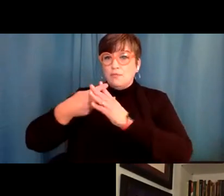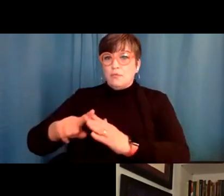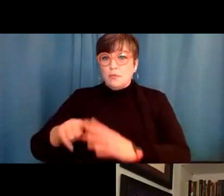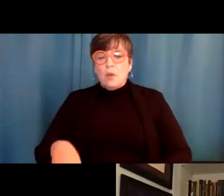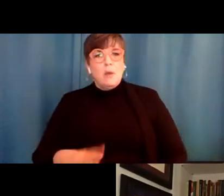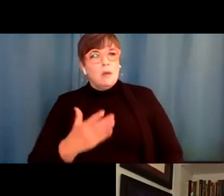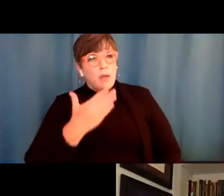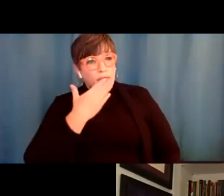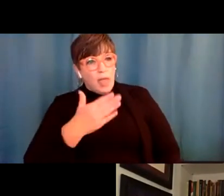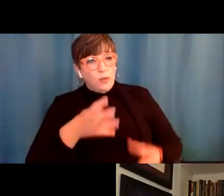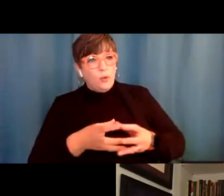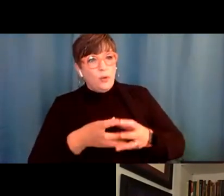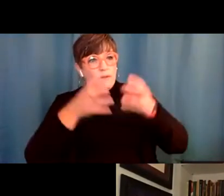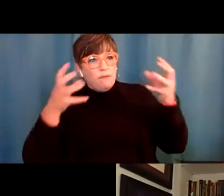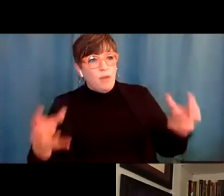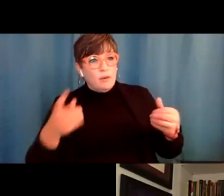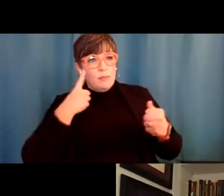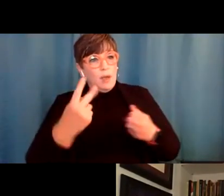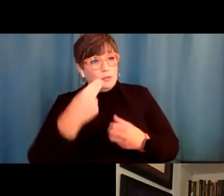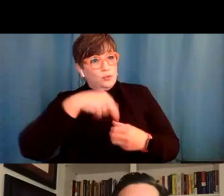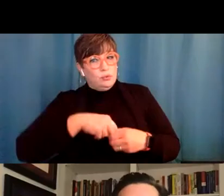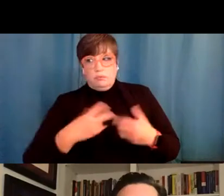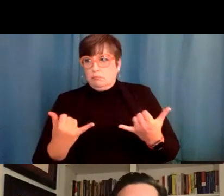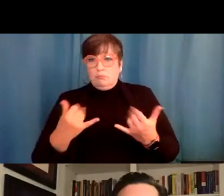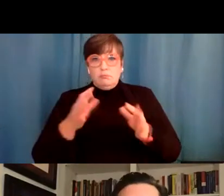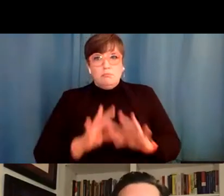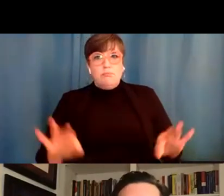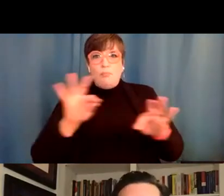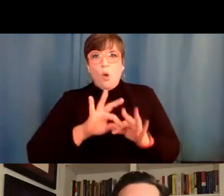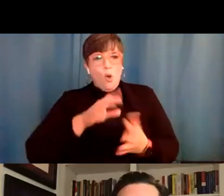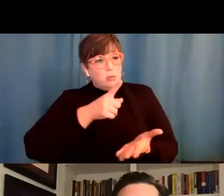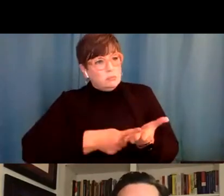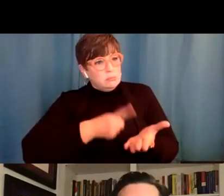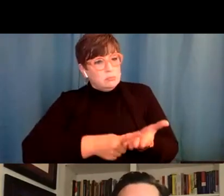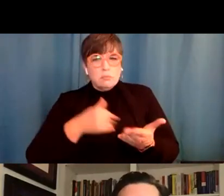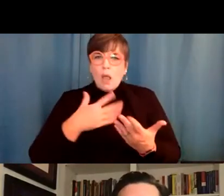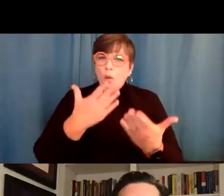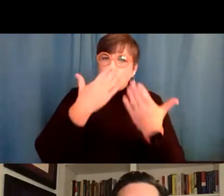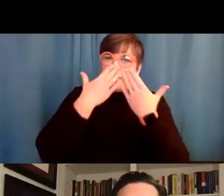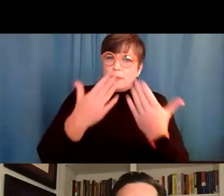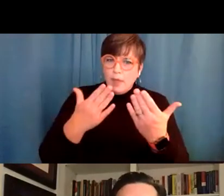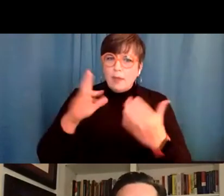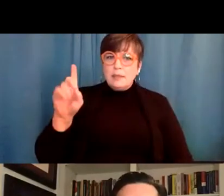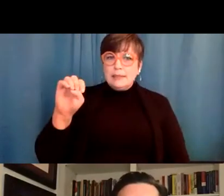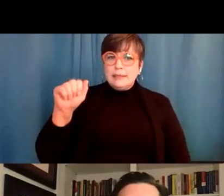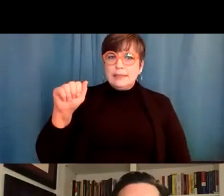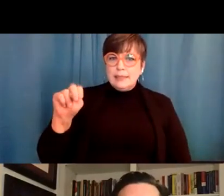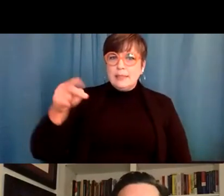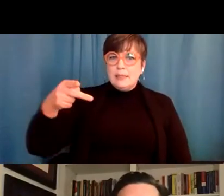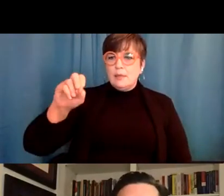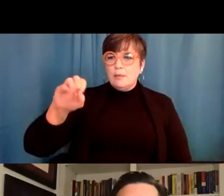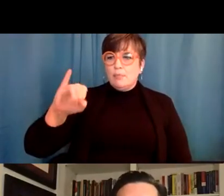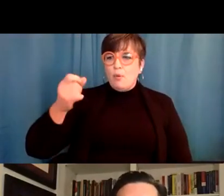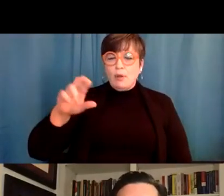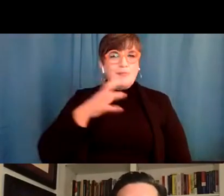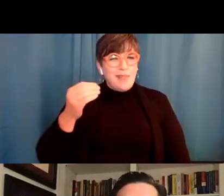other panelists for joining us for this important discussion. I'd like to thank Dean Poyger as well as my colleague, Governor